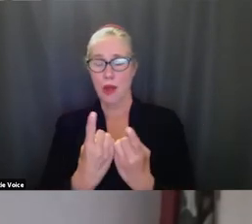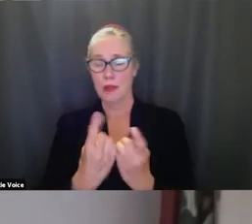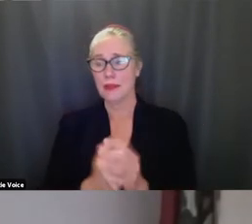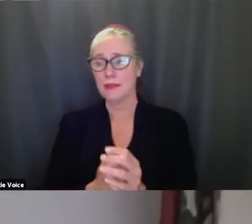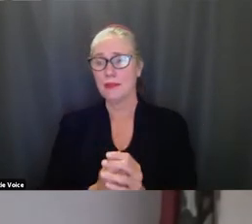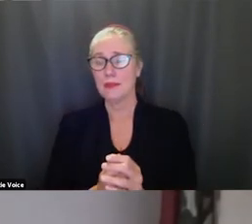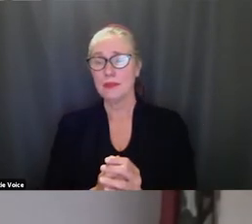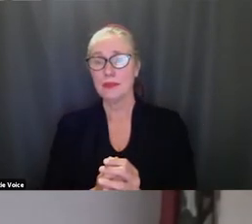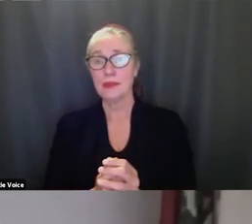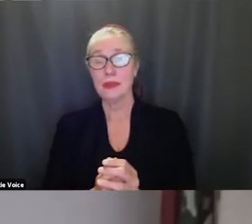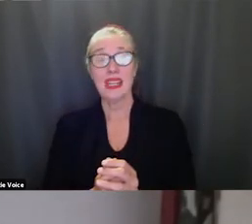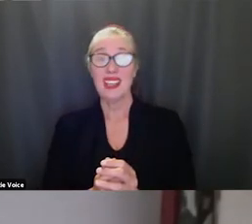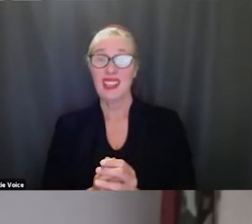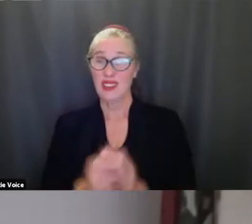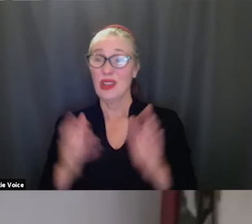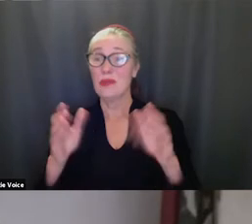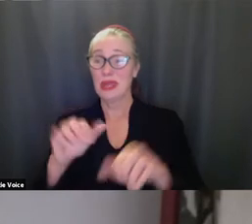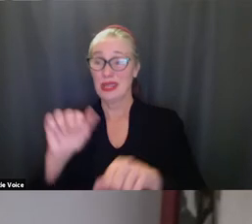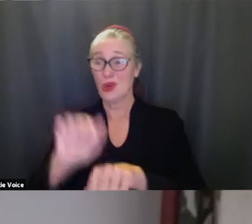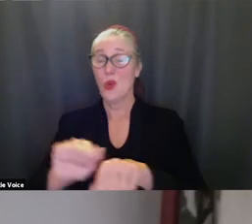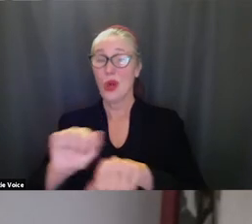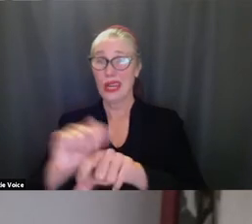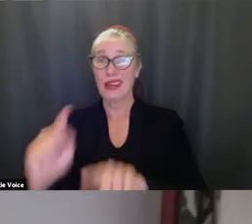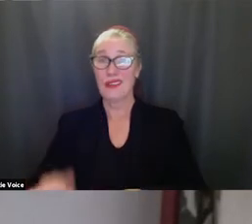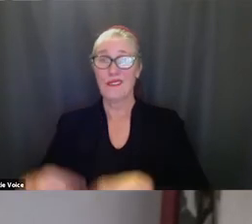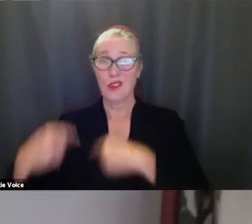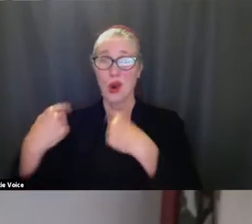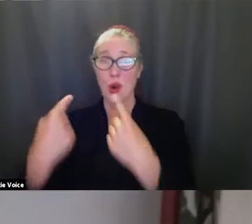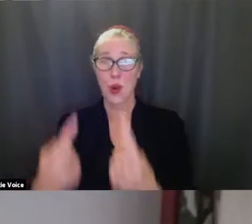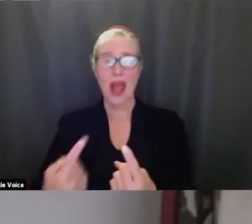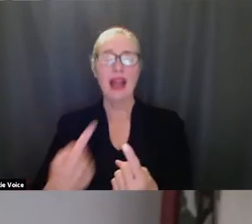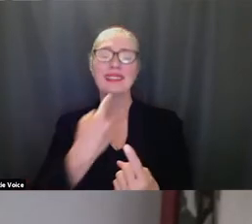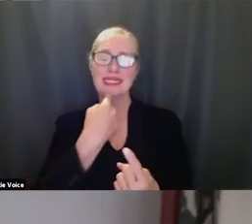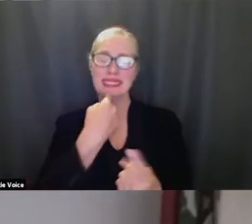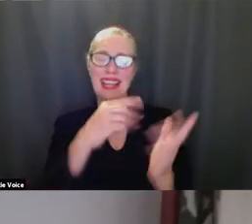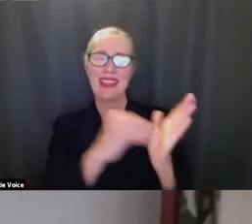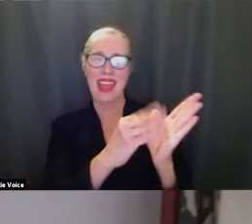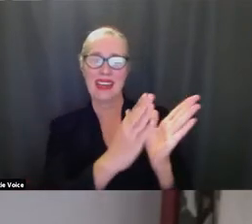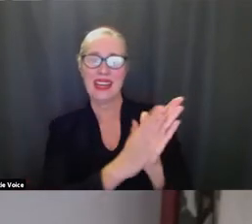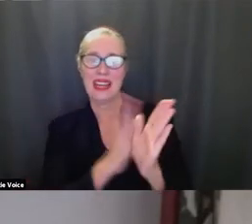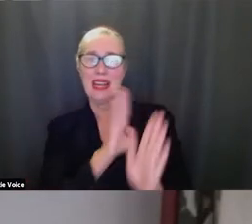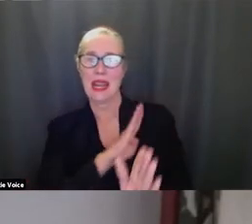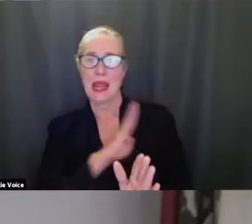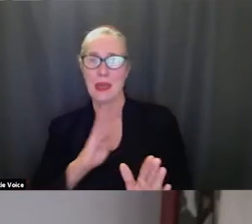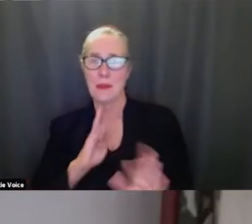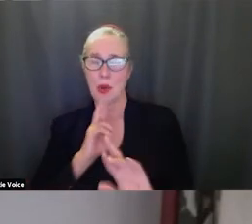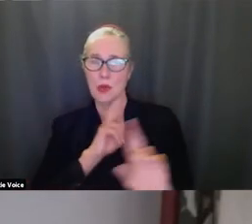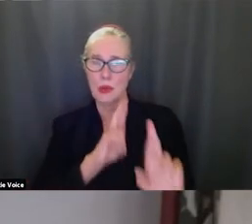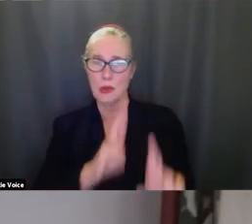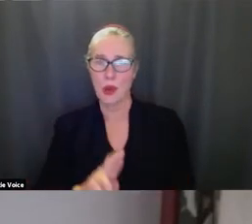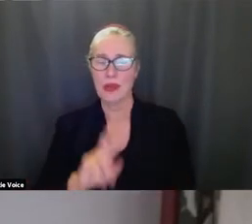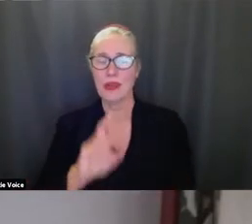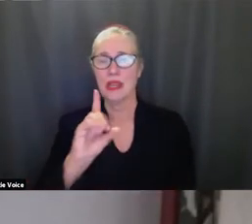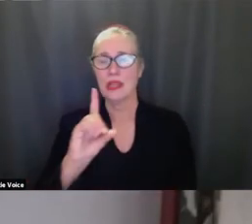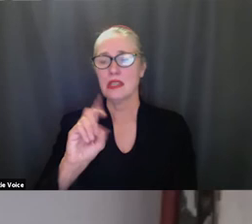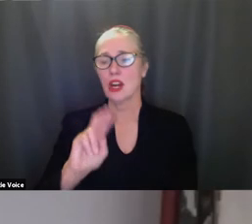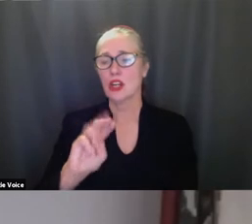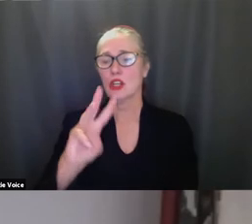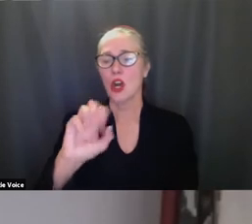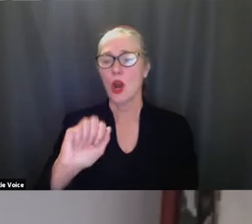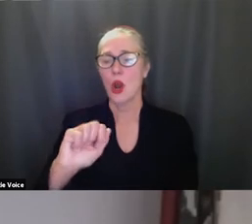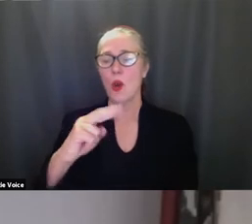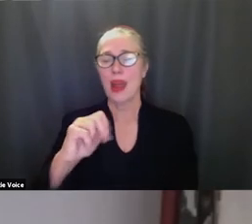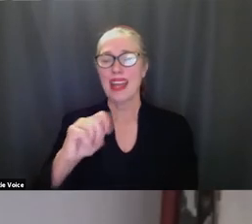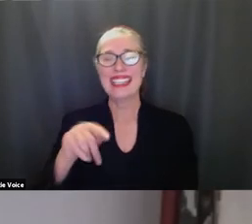uh issue for a while as was stated in the board report that dr raginig posted i will ask her to come up and just